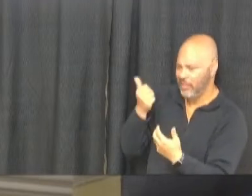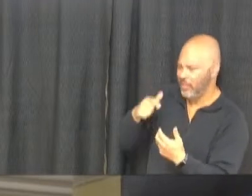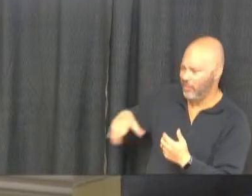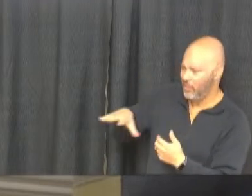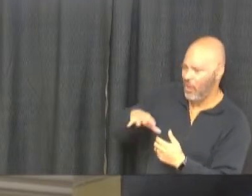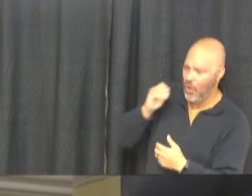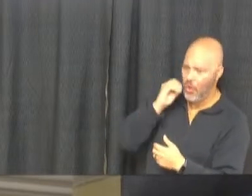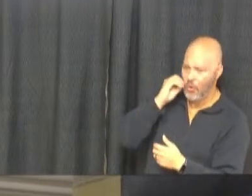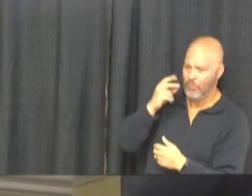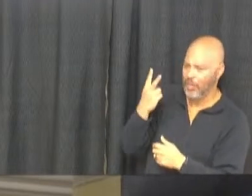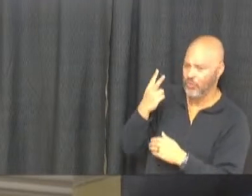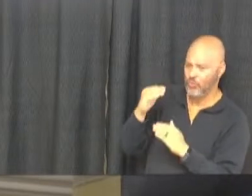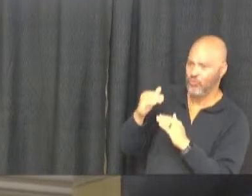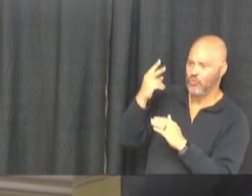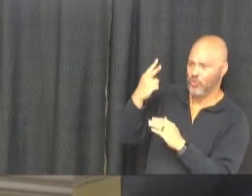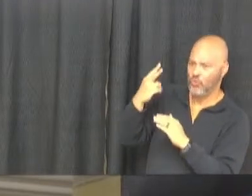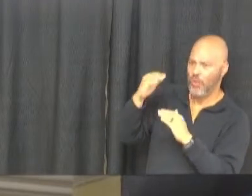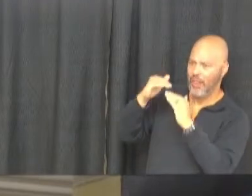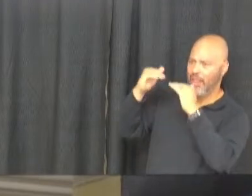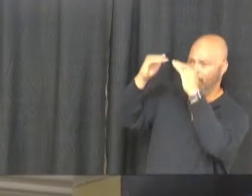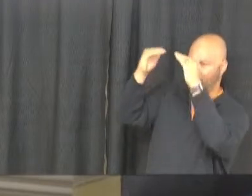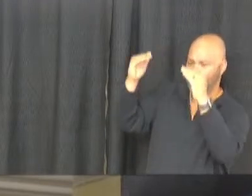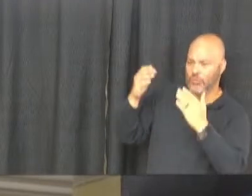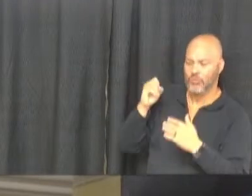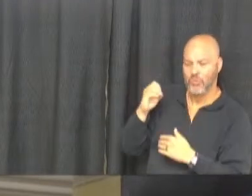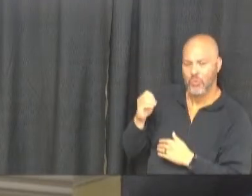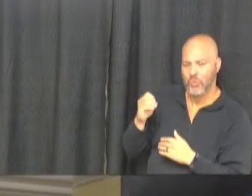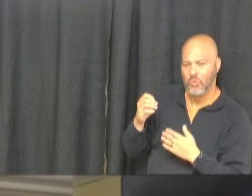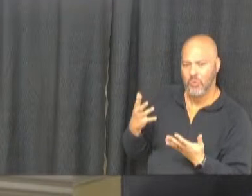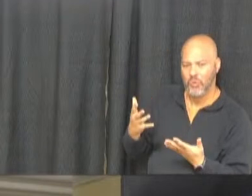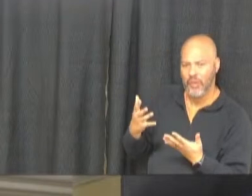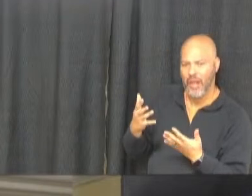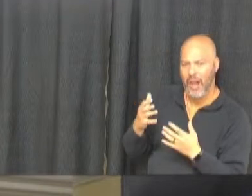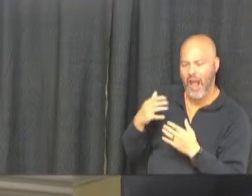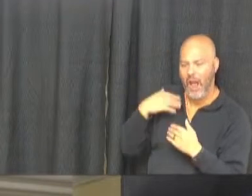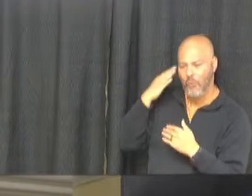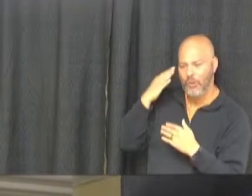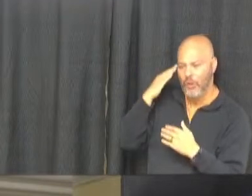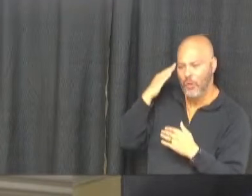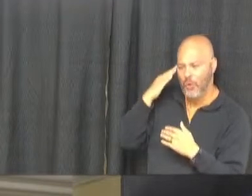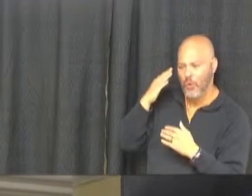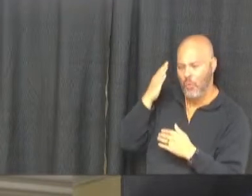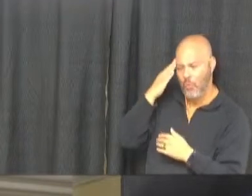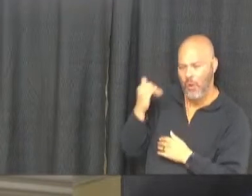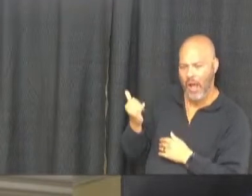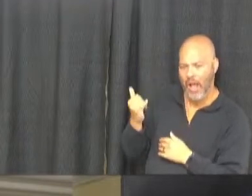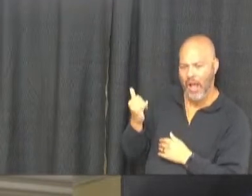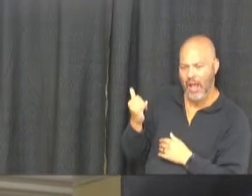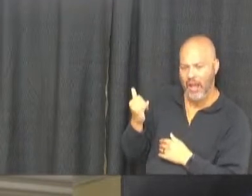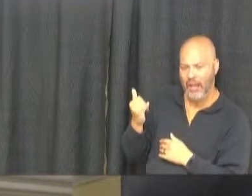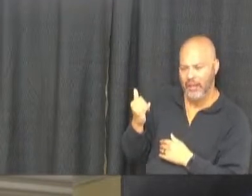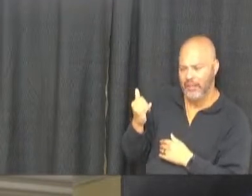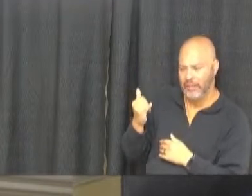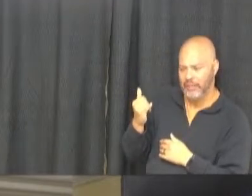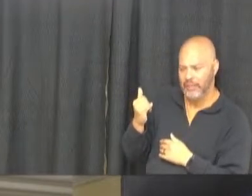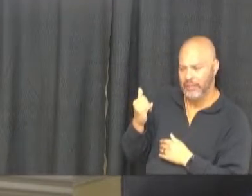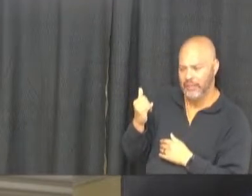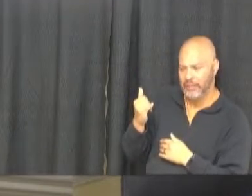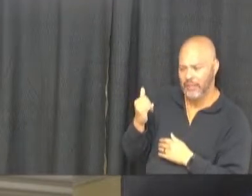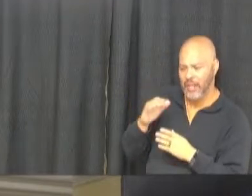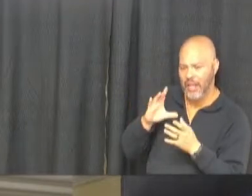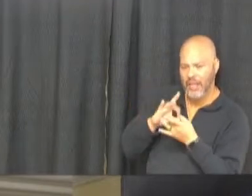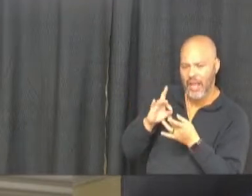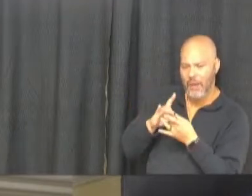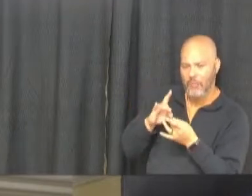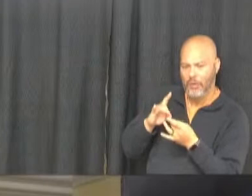homes are even 2 stories. So I would just like to know why the comment is